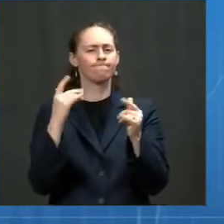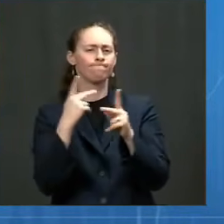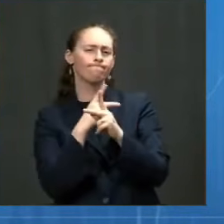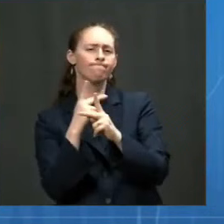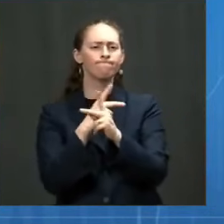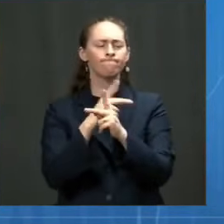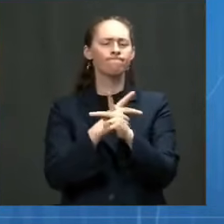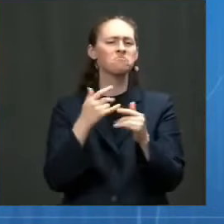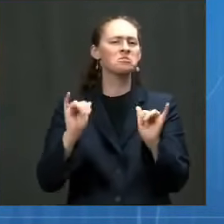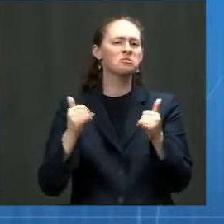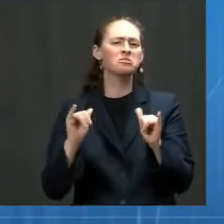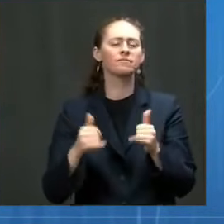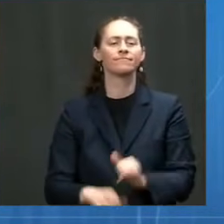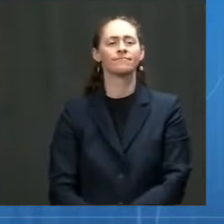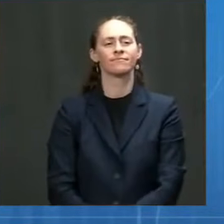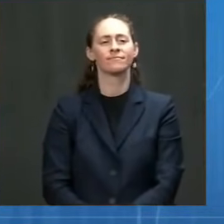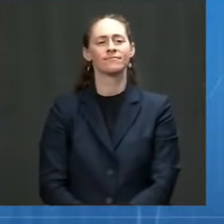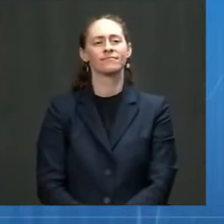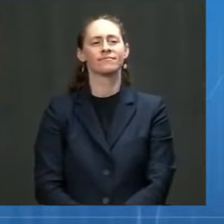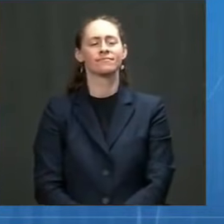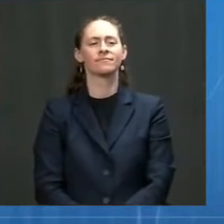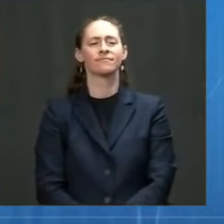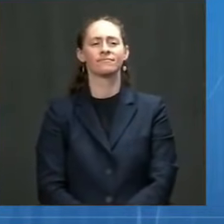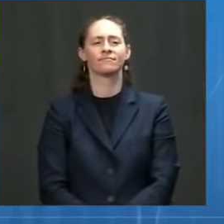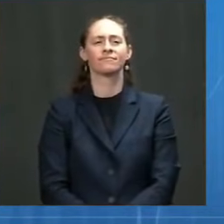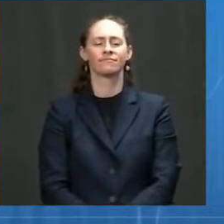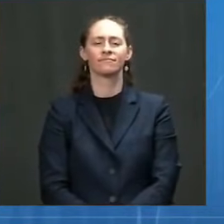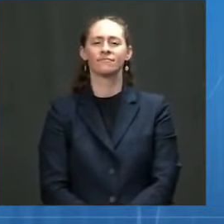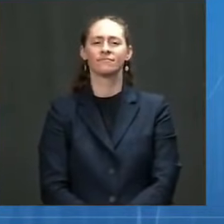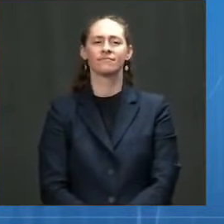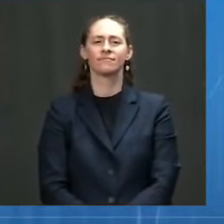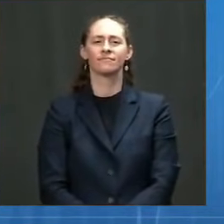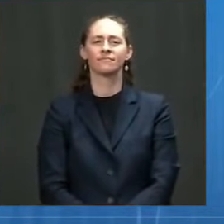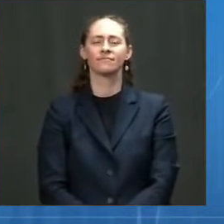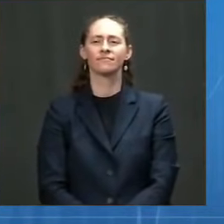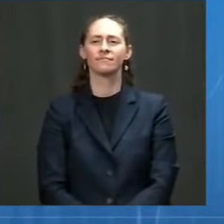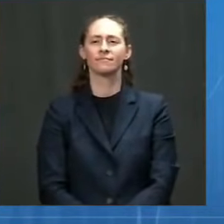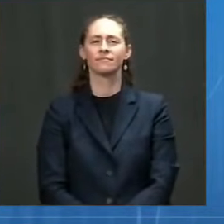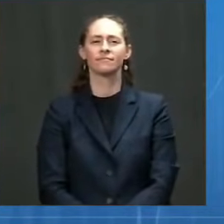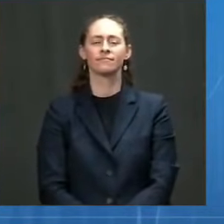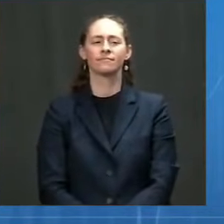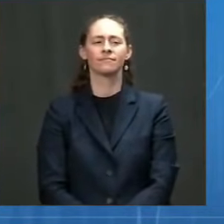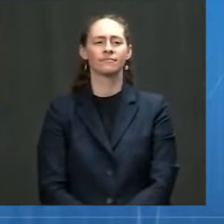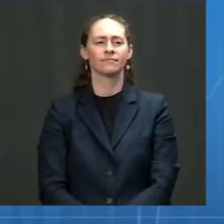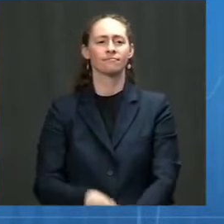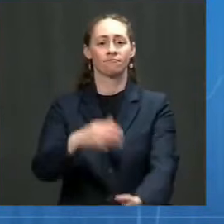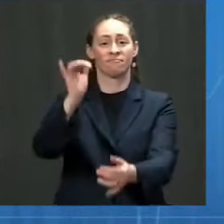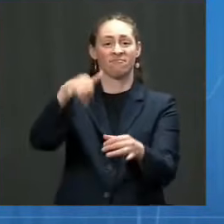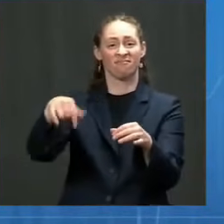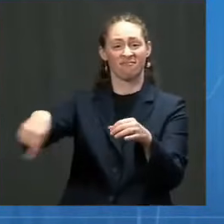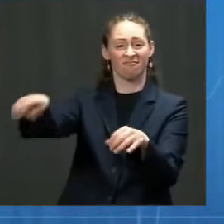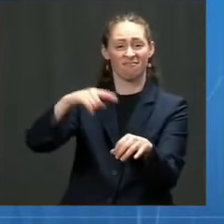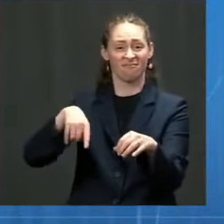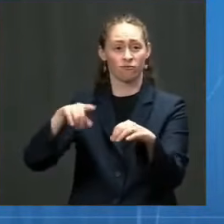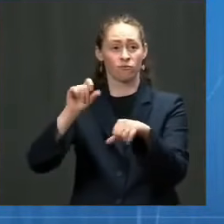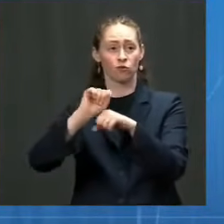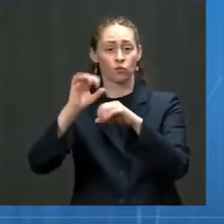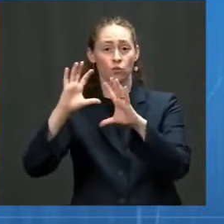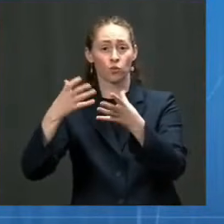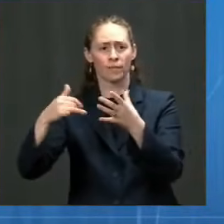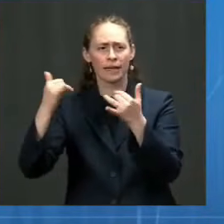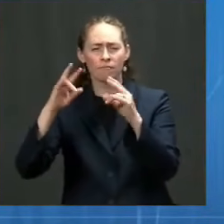there are alternative paths being looked at the same time. So the interagency working groups are currently developing a